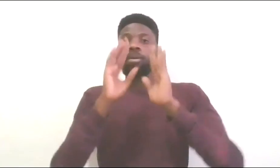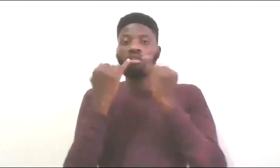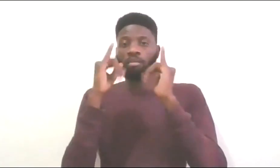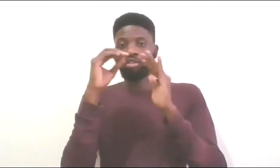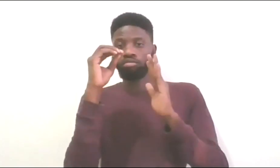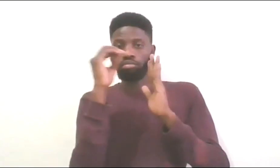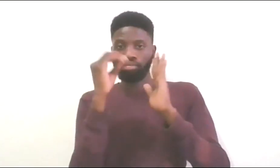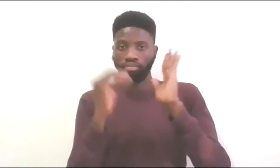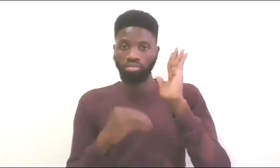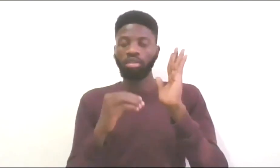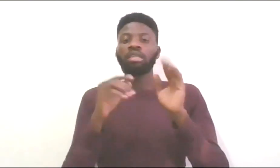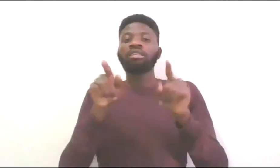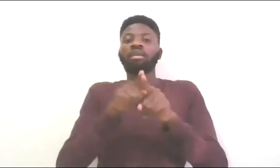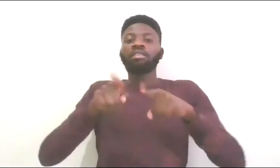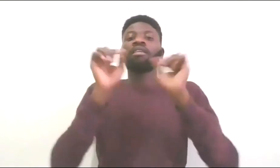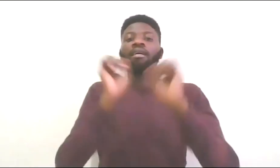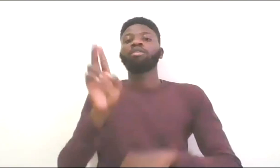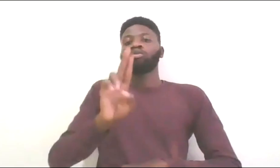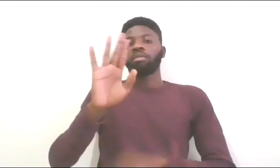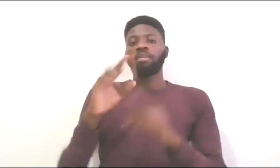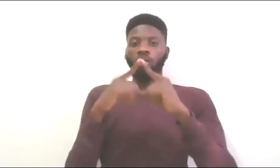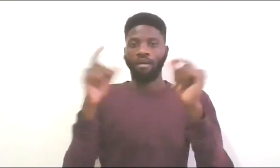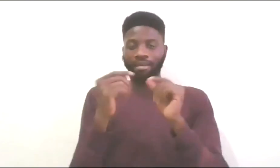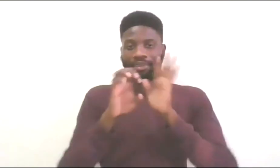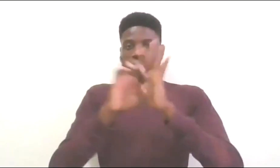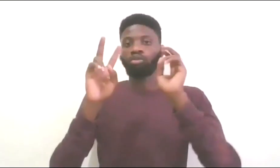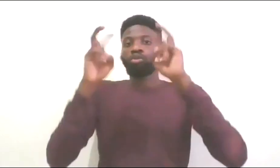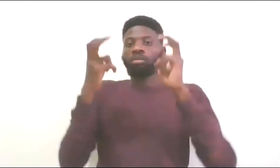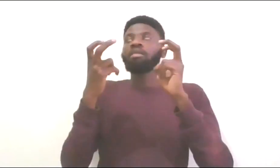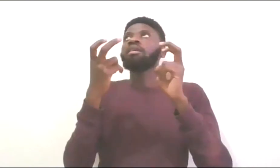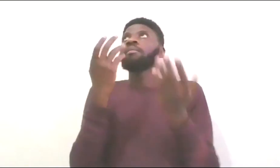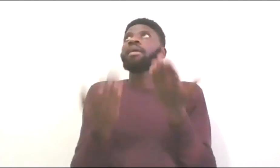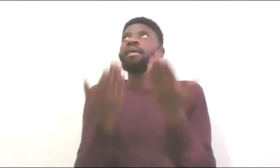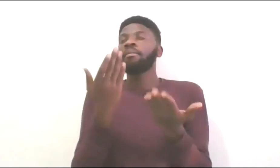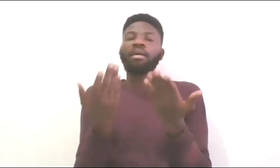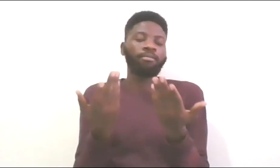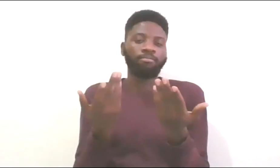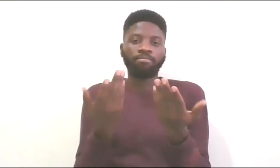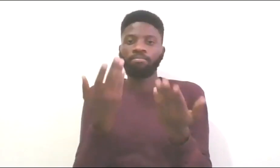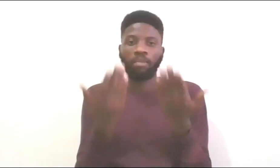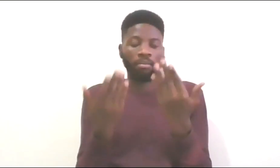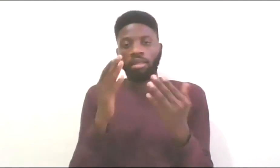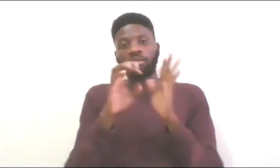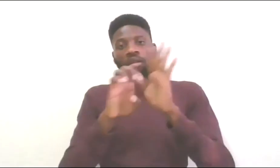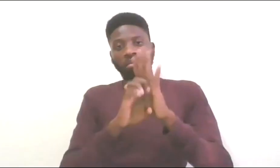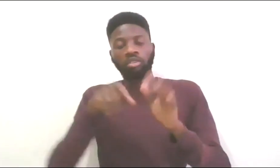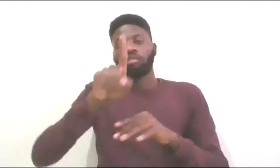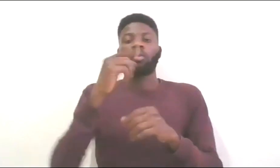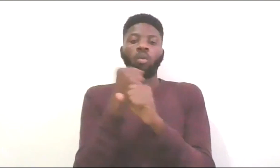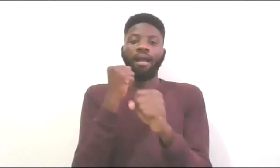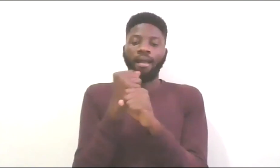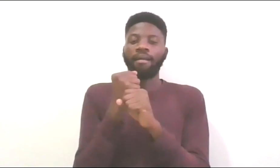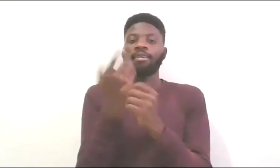you can use your words to, for example, on the matter of being your example of being a waitress, you